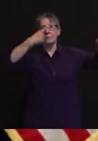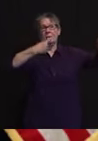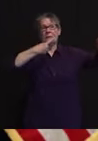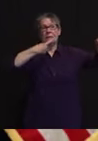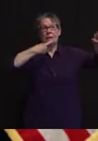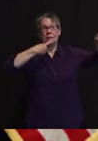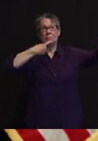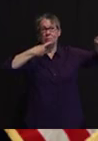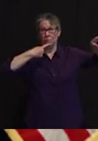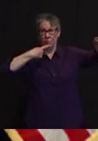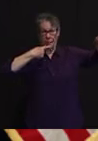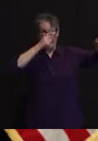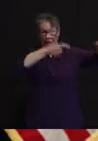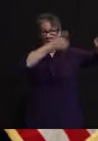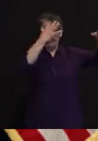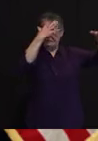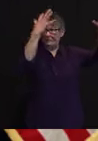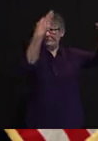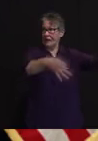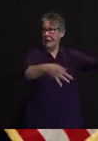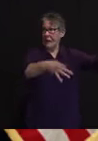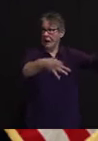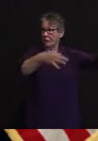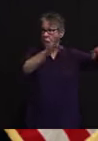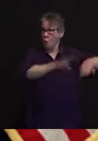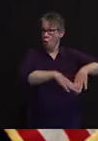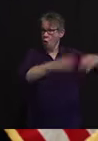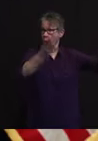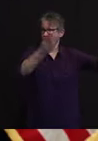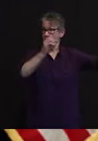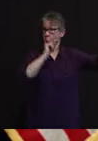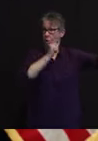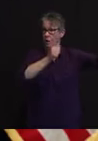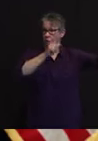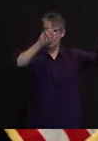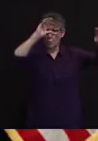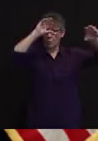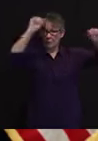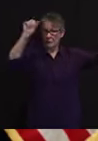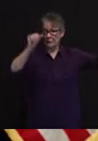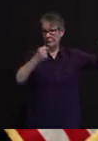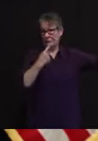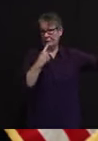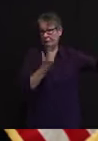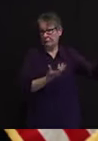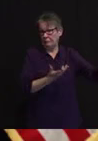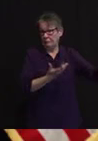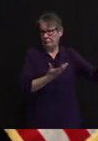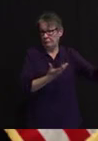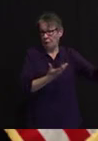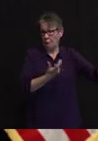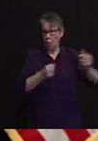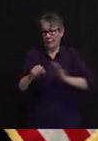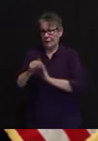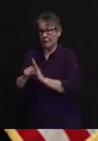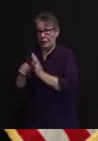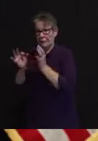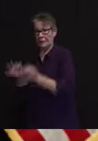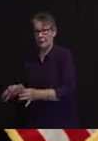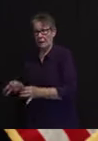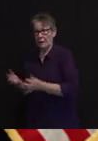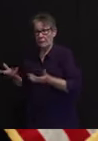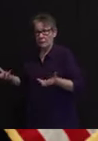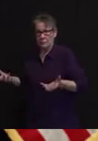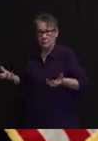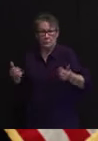Your reaction to that, and I'm sorry, let me just clarify. The question that I had was with regard to the reopening, in terms of the first